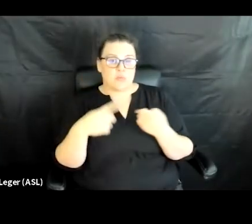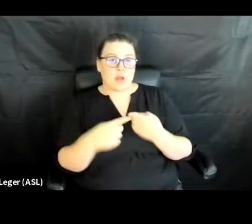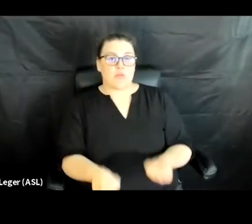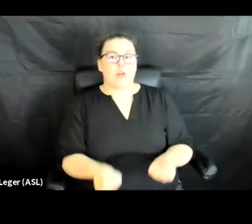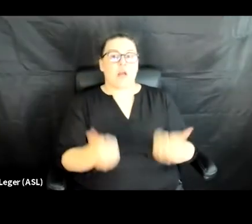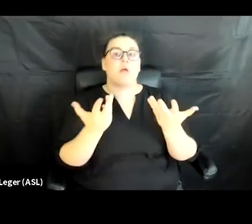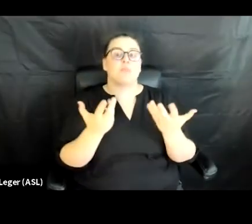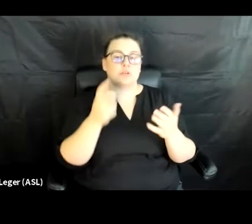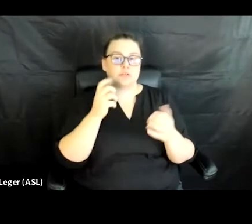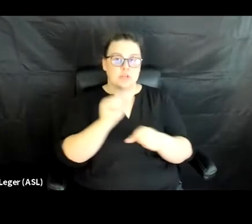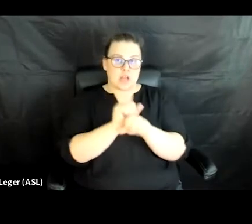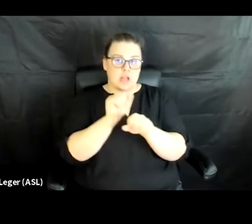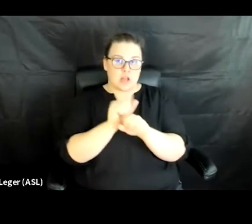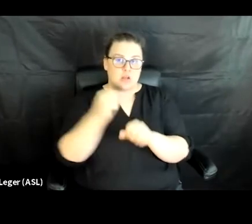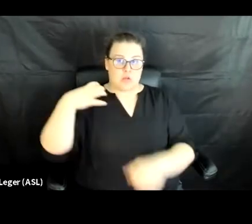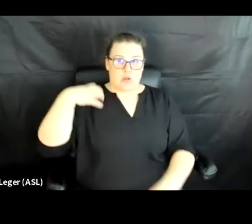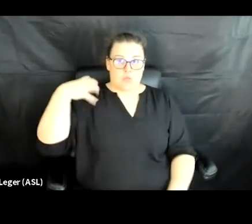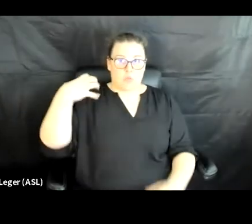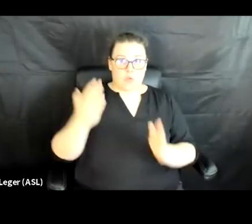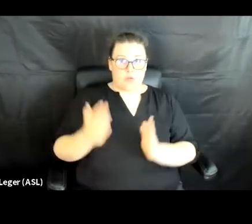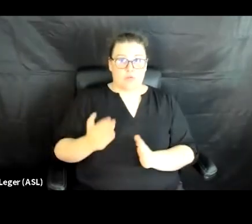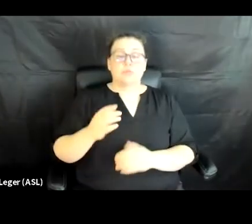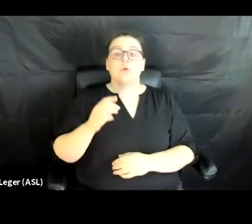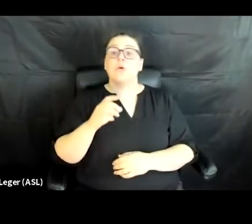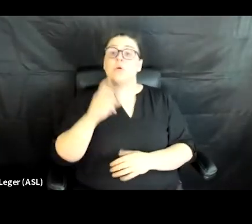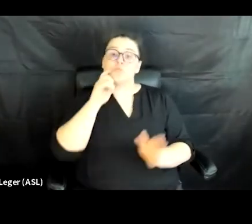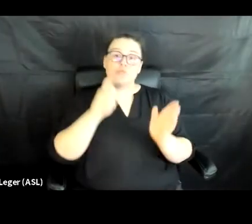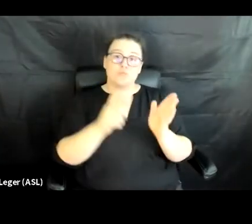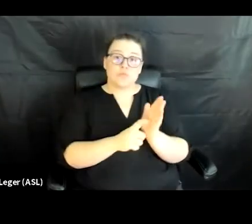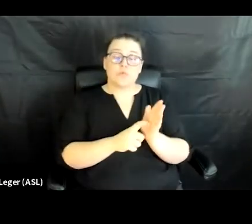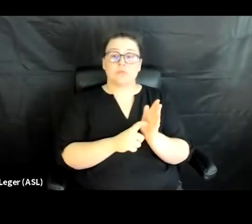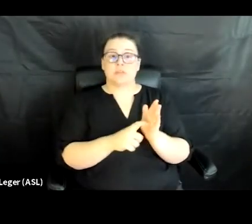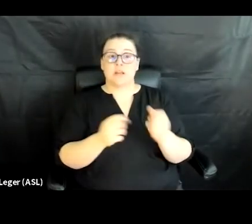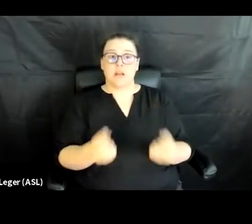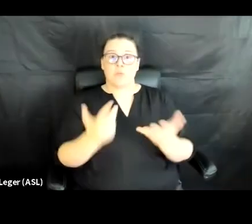employers are recognizing the importance of helping workers to